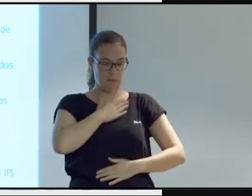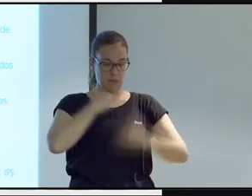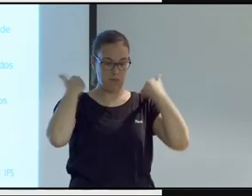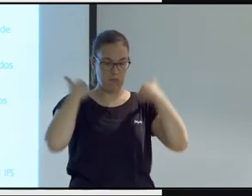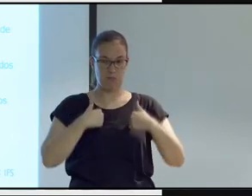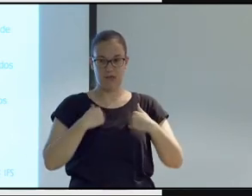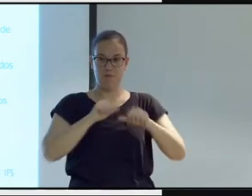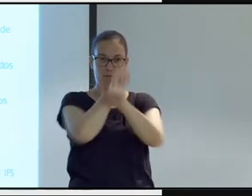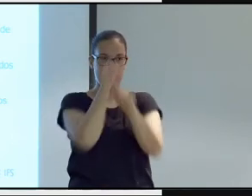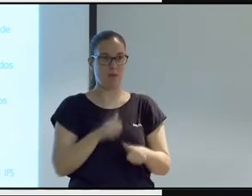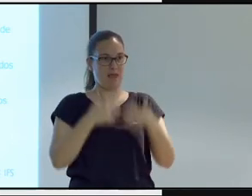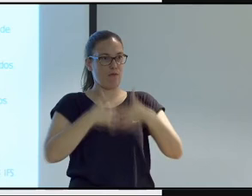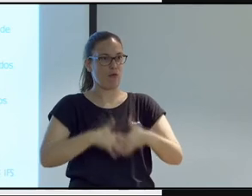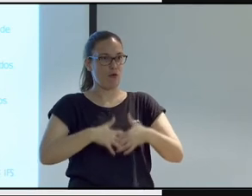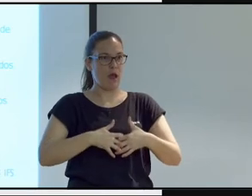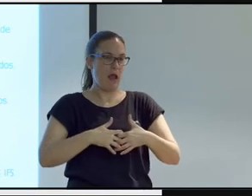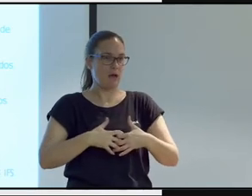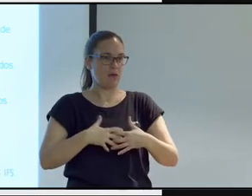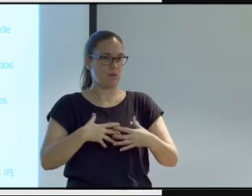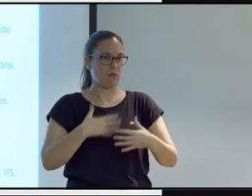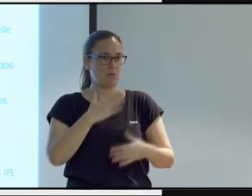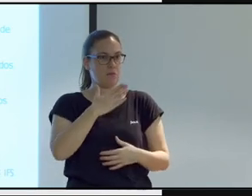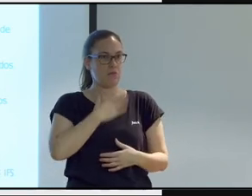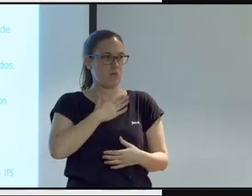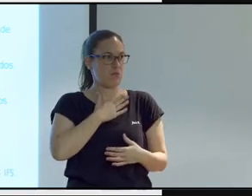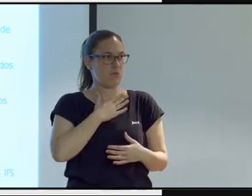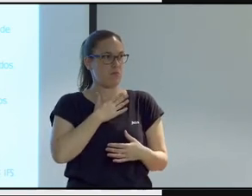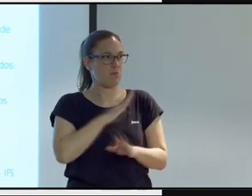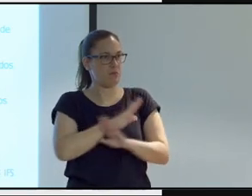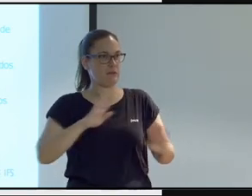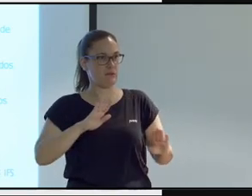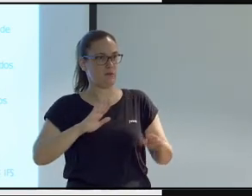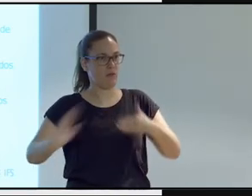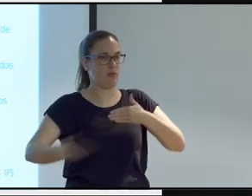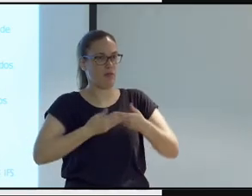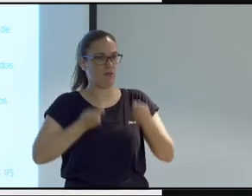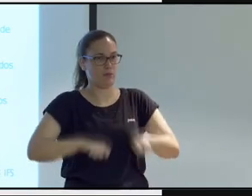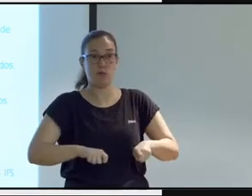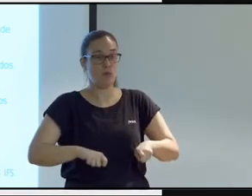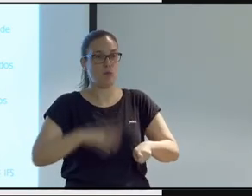is part of a group. In other words, is to a certain extent, we can